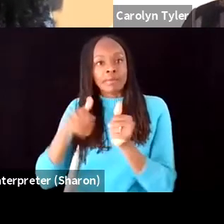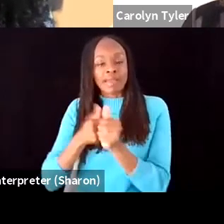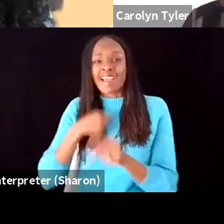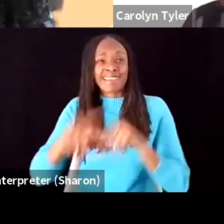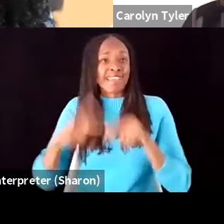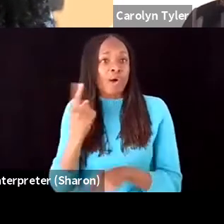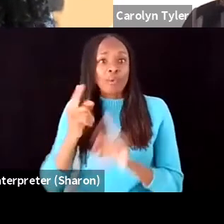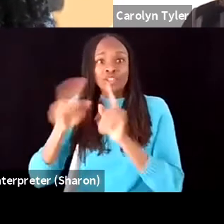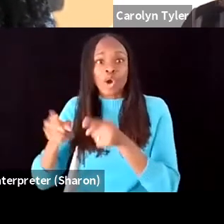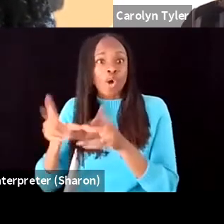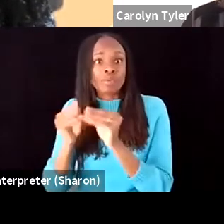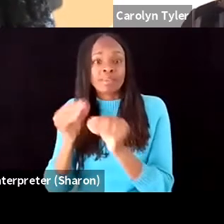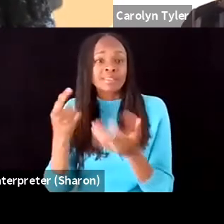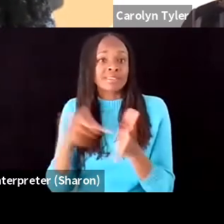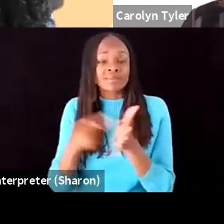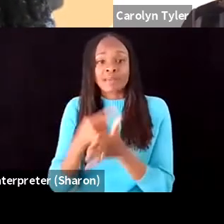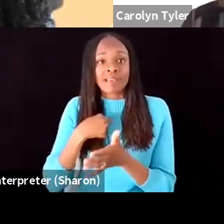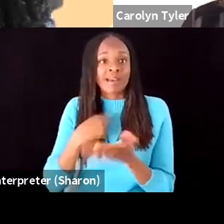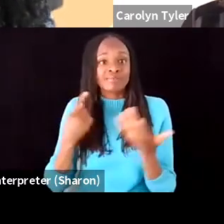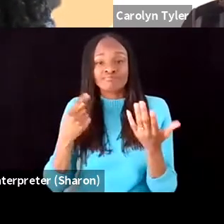Sometimes I'm out with a source or I'm chasing a story.